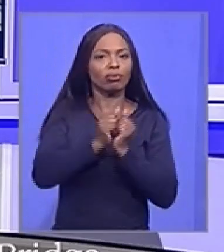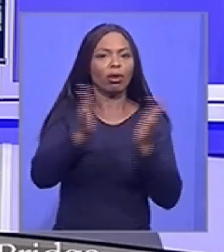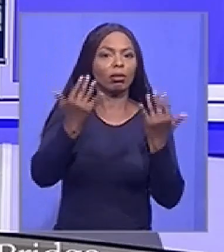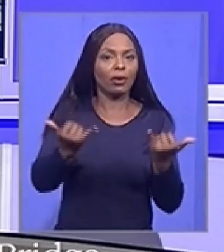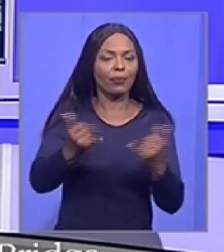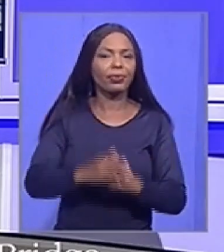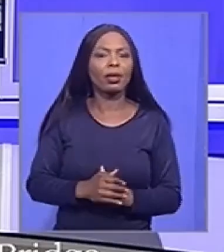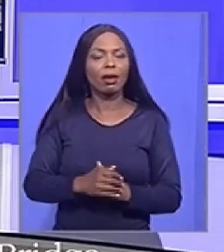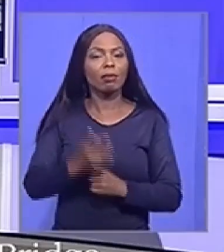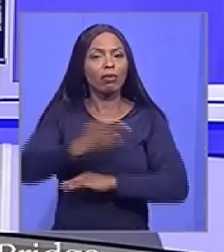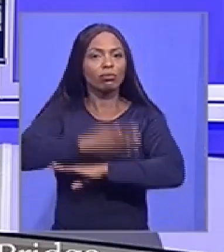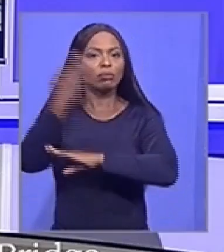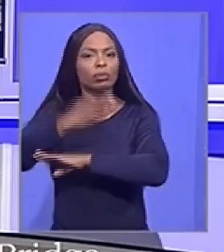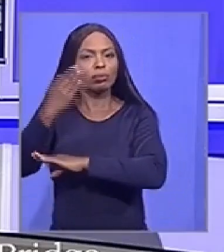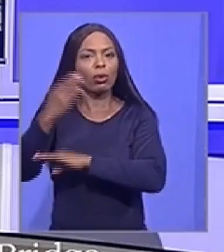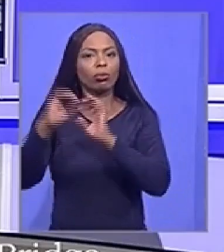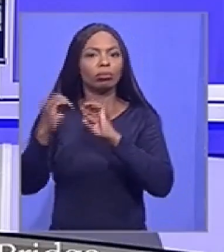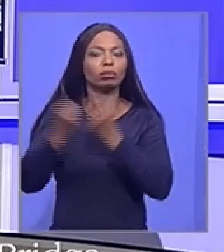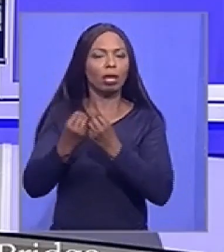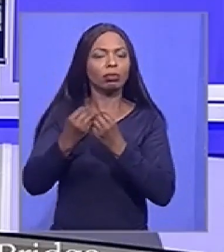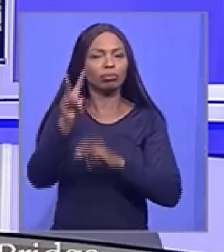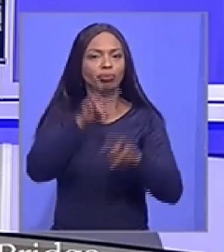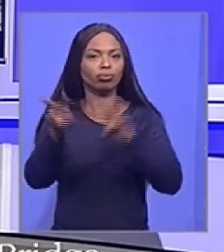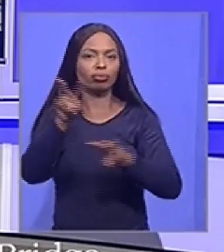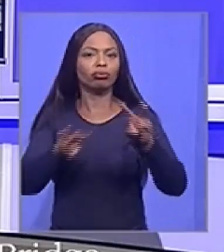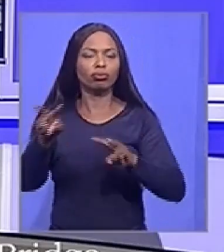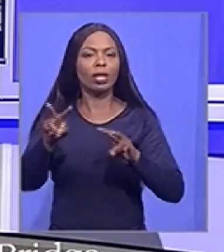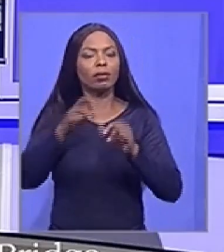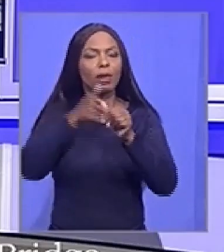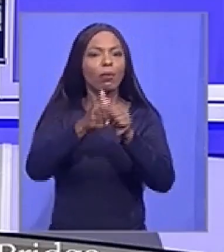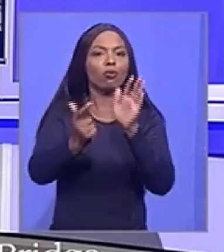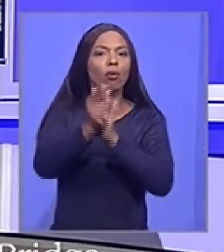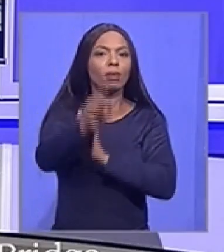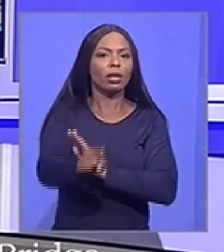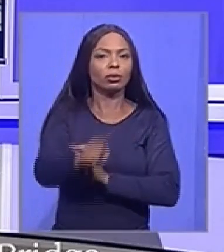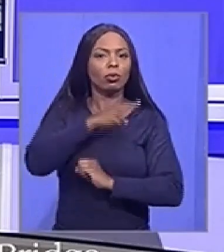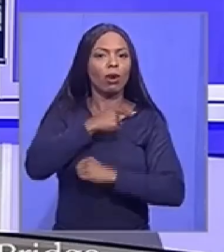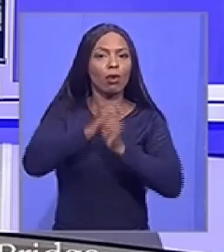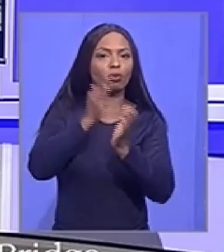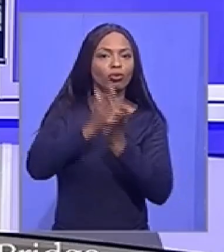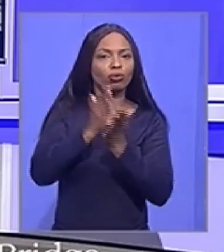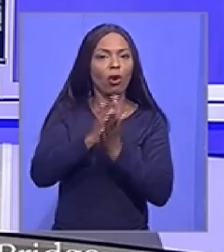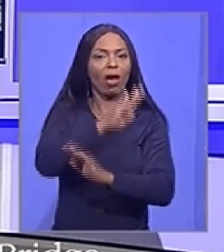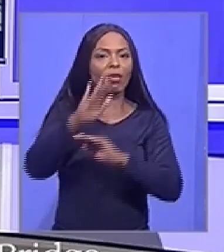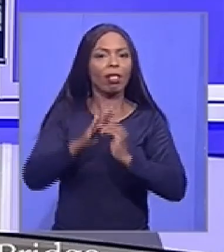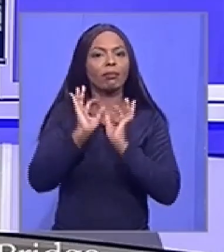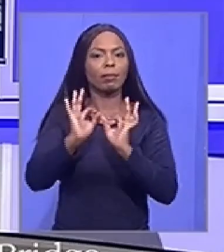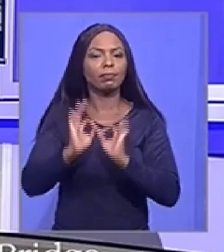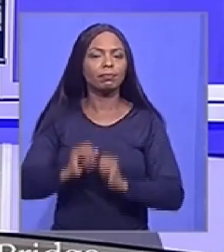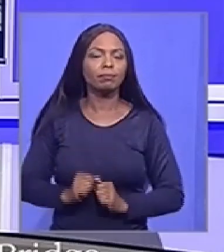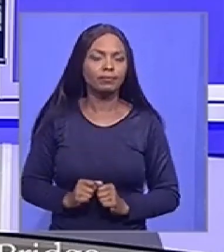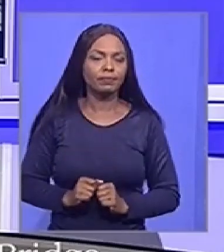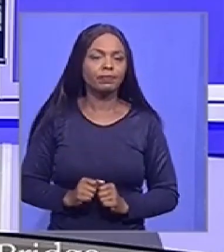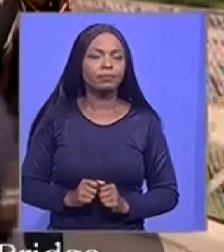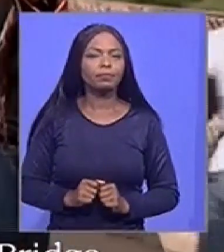tsamaiso ya molelwane ba boloditse letsholo la tiragatso ya molao go sekaseka ipaakanyo ya molelwane ono.